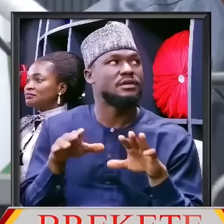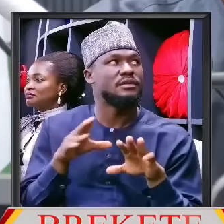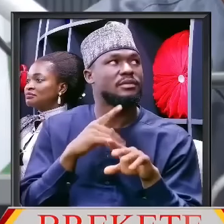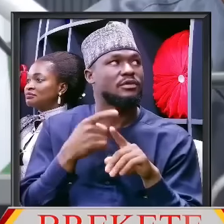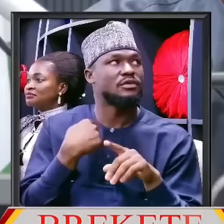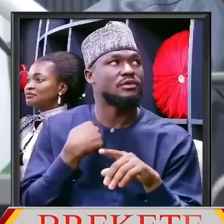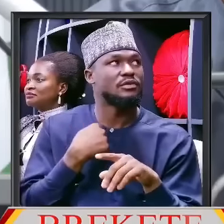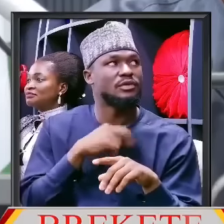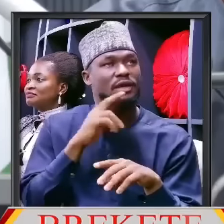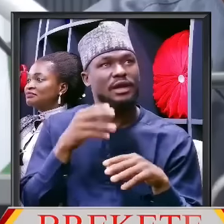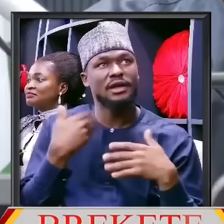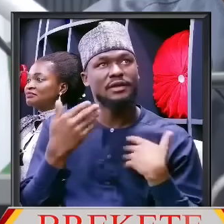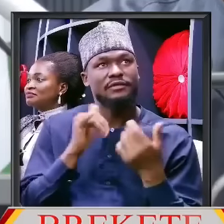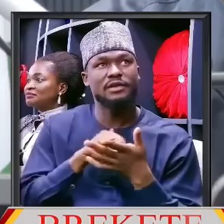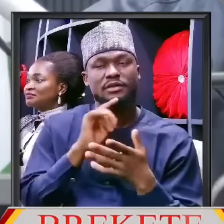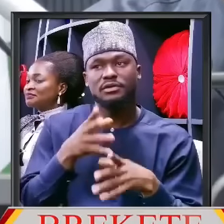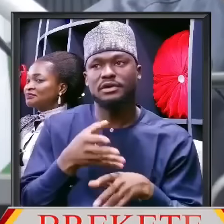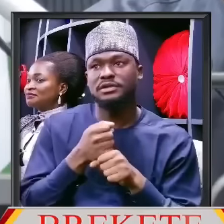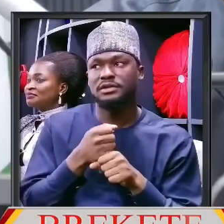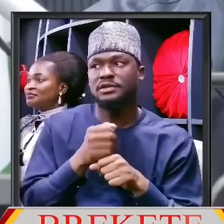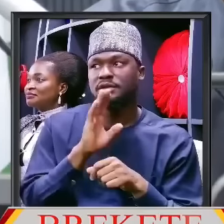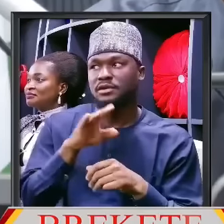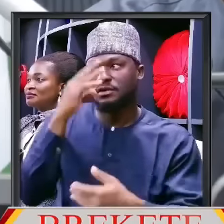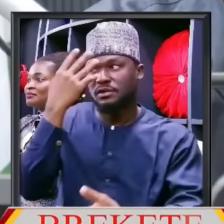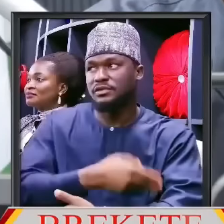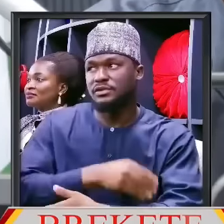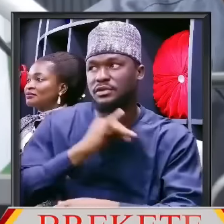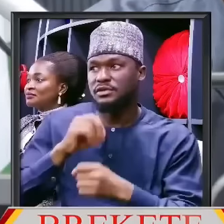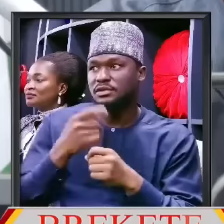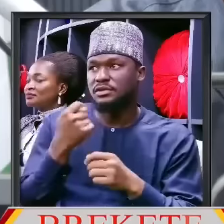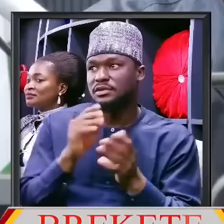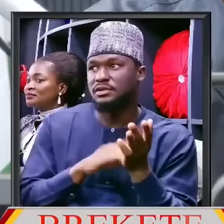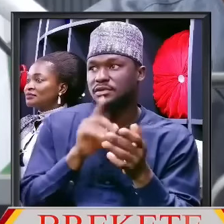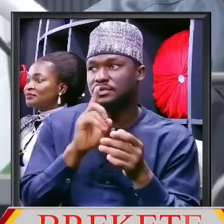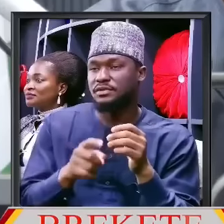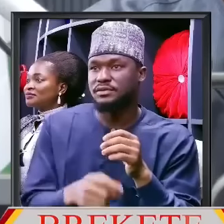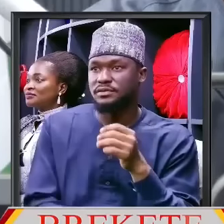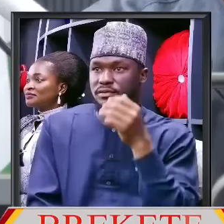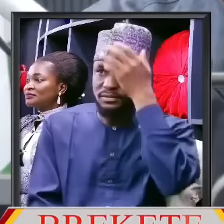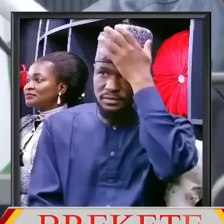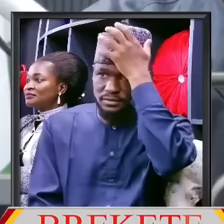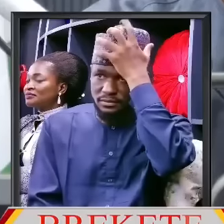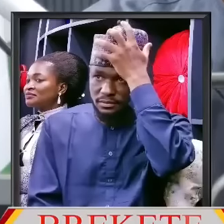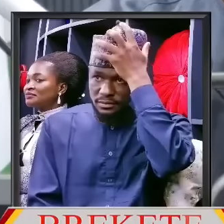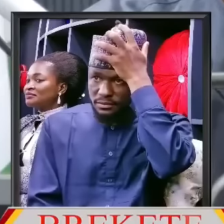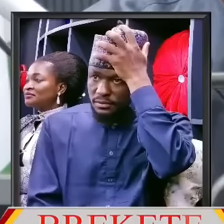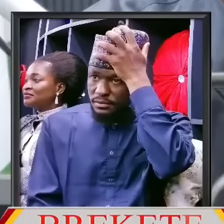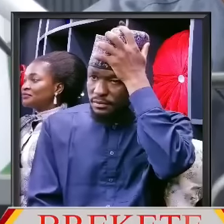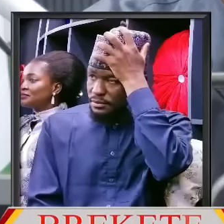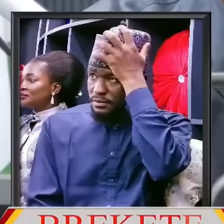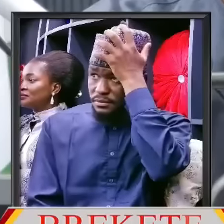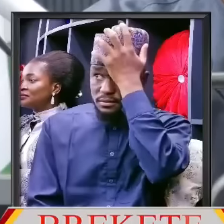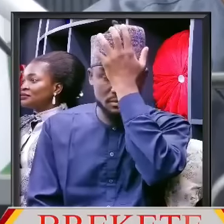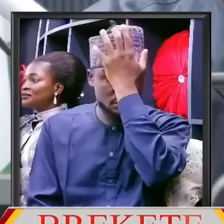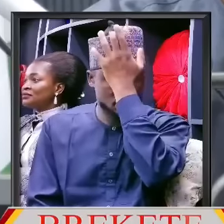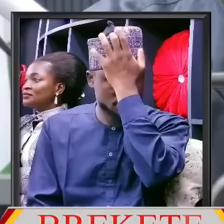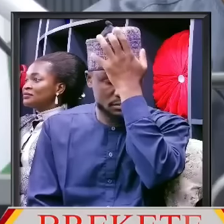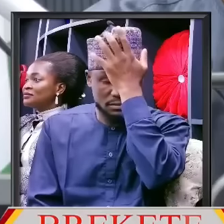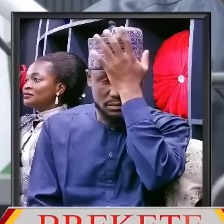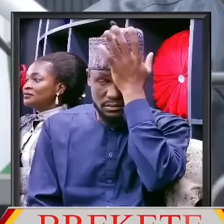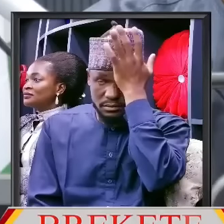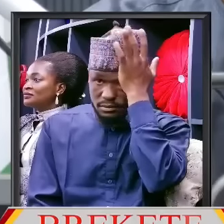glad you're handling it. Your pikin yes. There the school? Yes, sir. Oh dear. How long were in don't enter